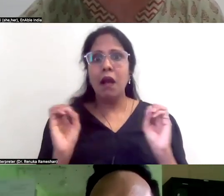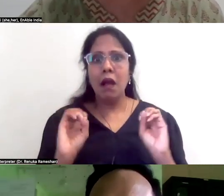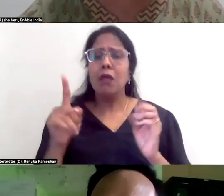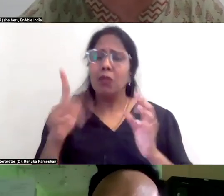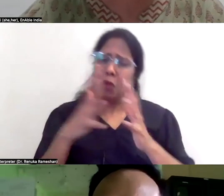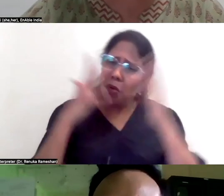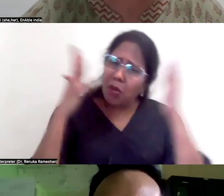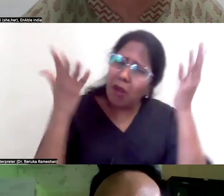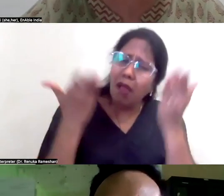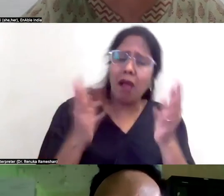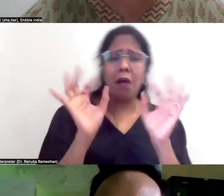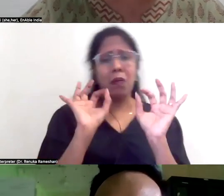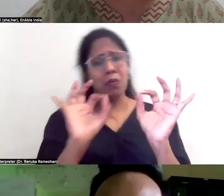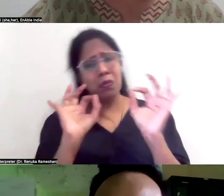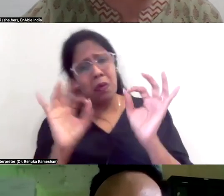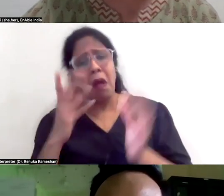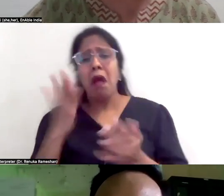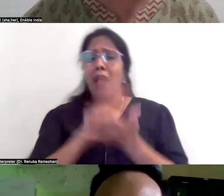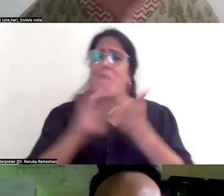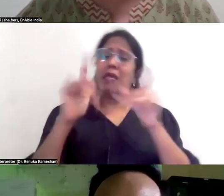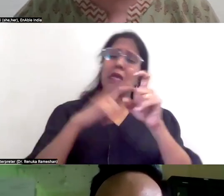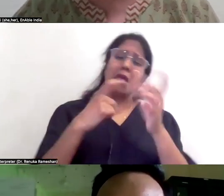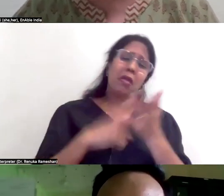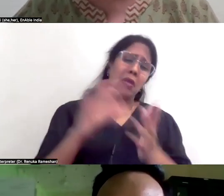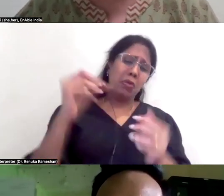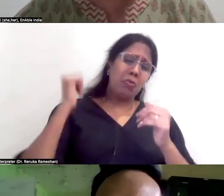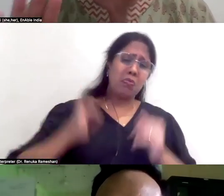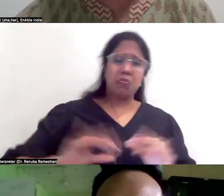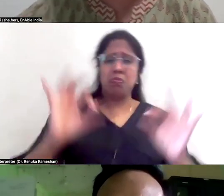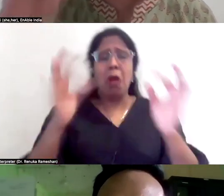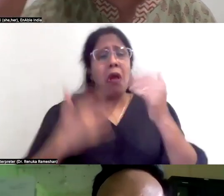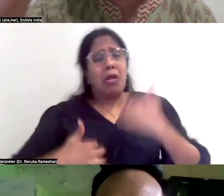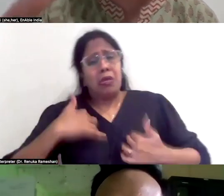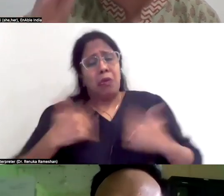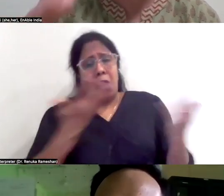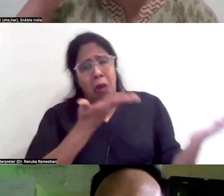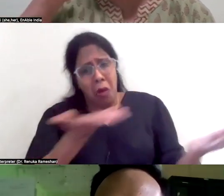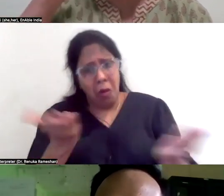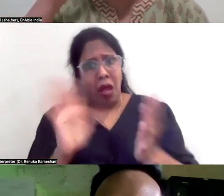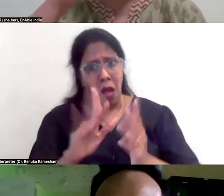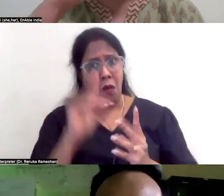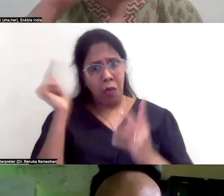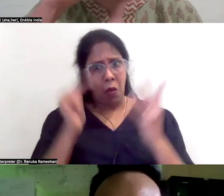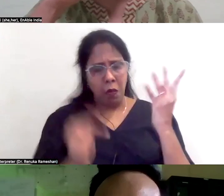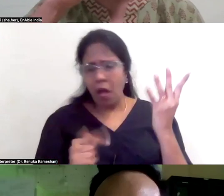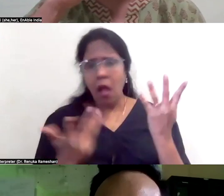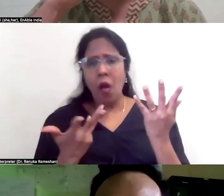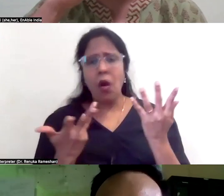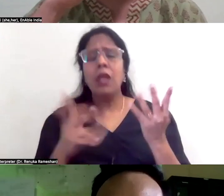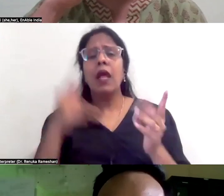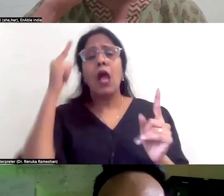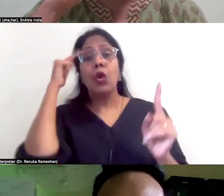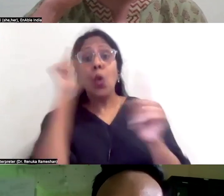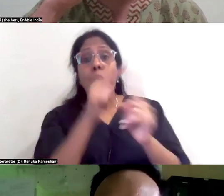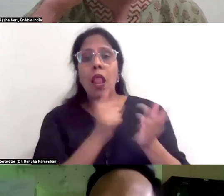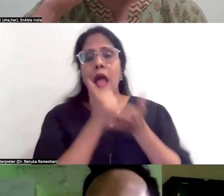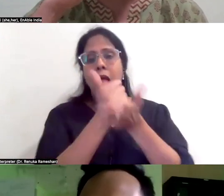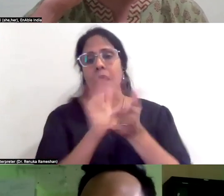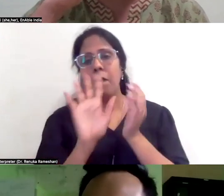great, you're fantastic, you're a hero, you will be an inspiration. Would that have helped, or these goals help more?